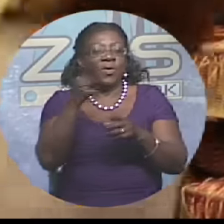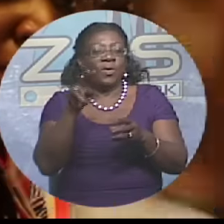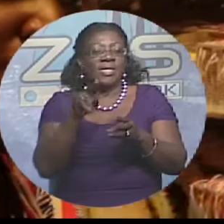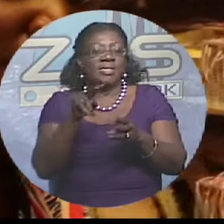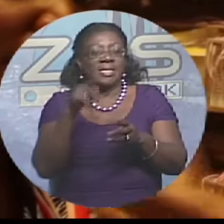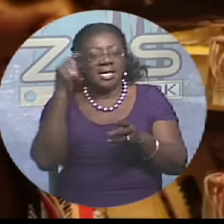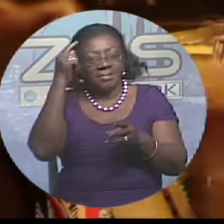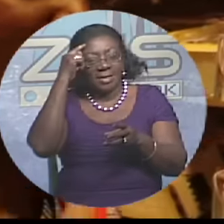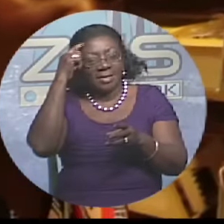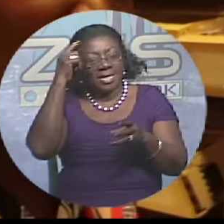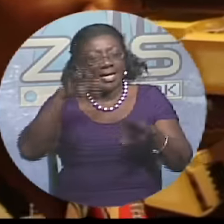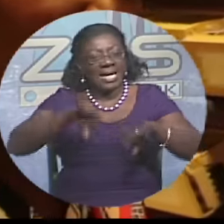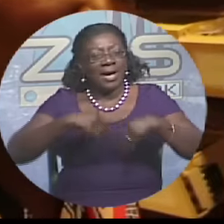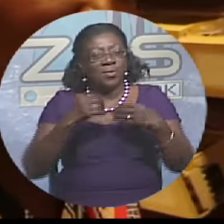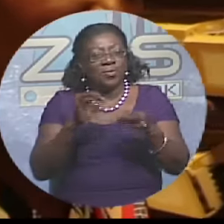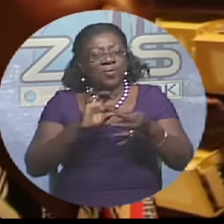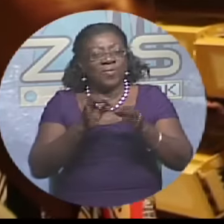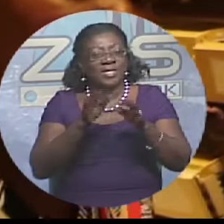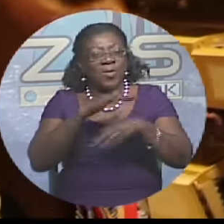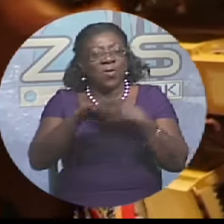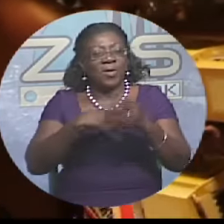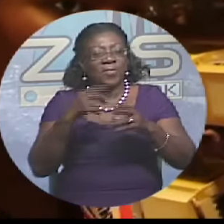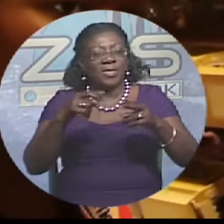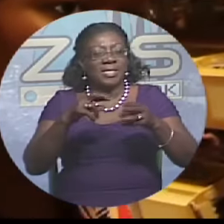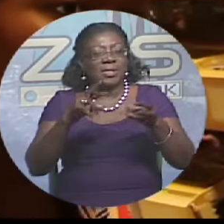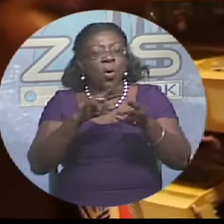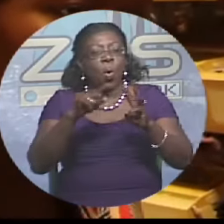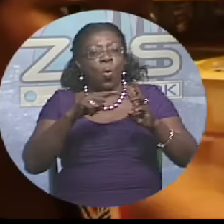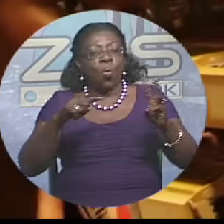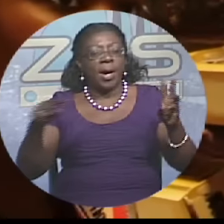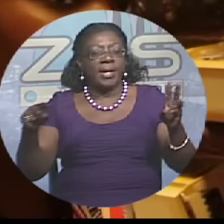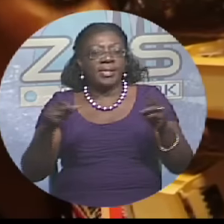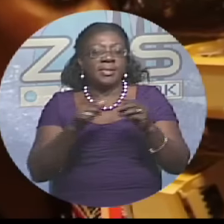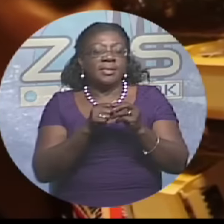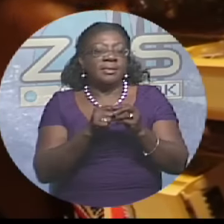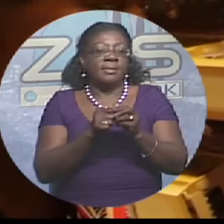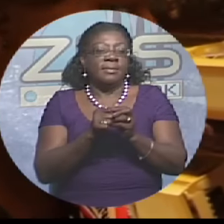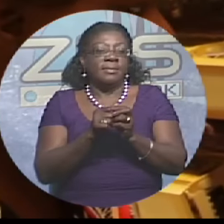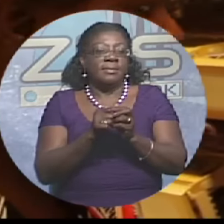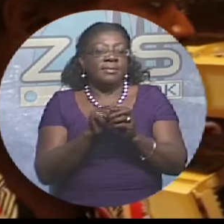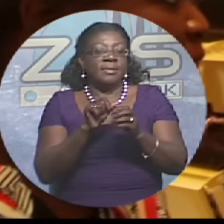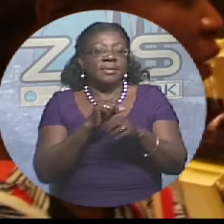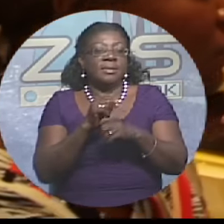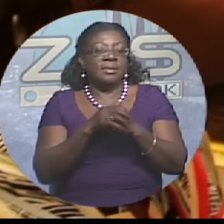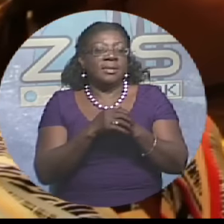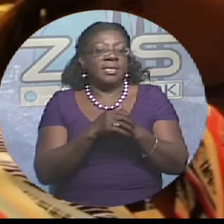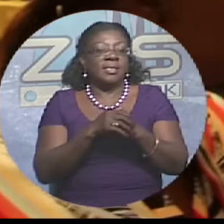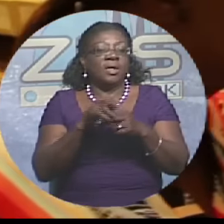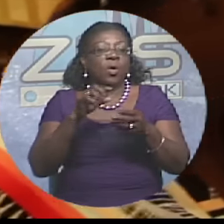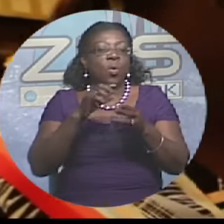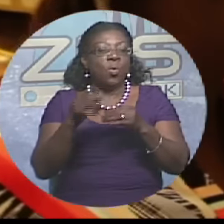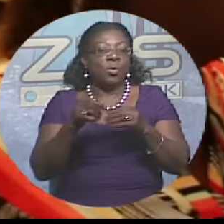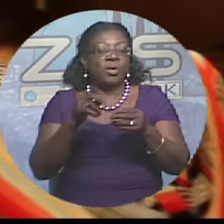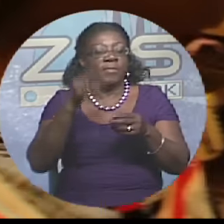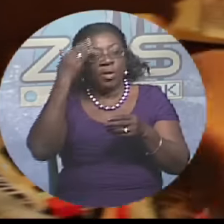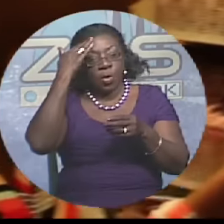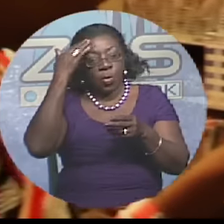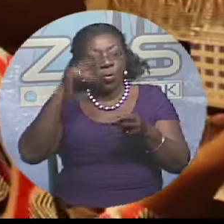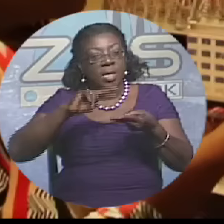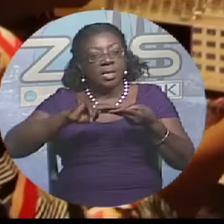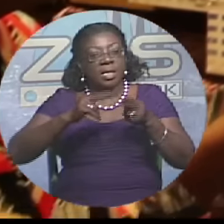you figure out what is what and who is who? But it's very simple. It's just a code that they have their numbers that connected to it. Okay.